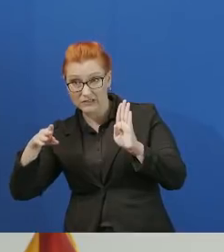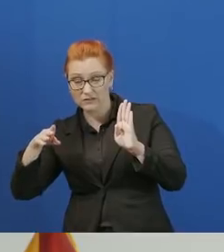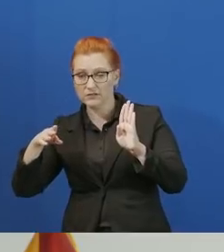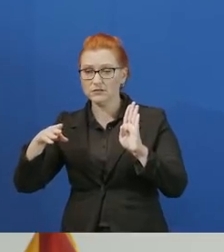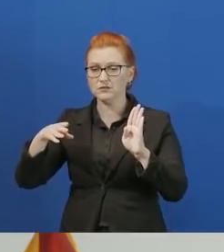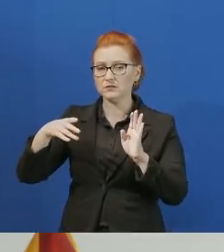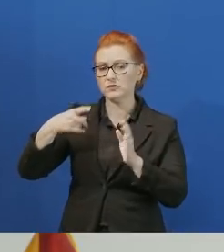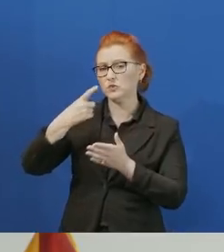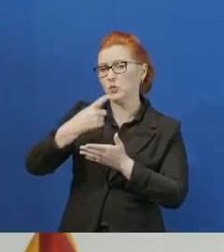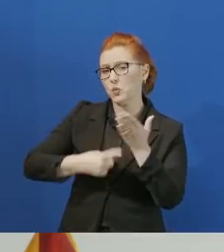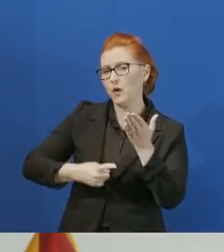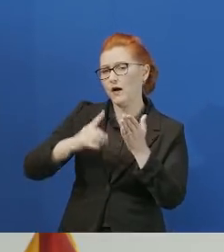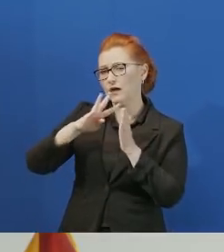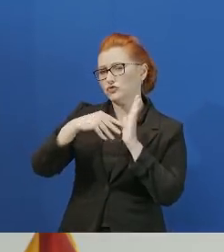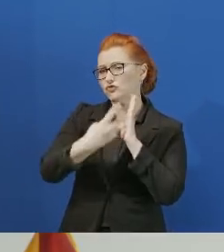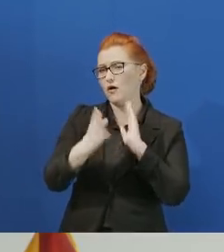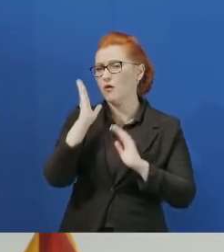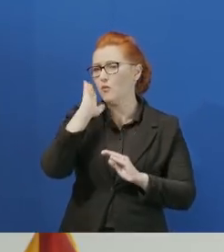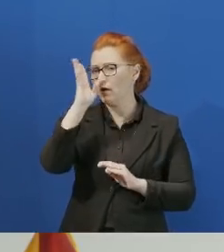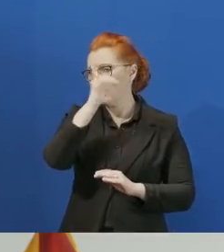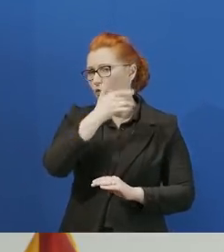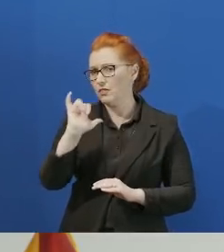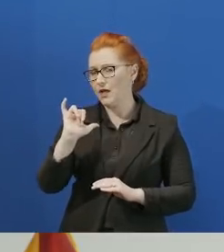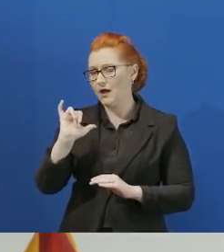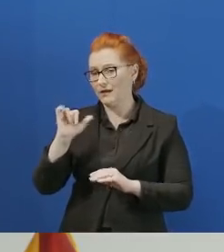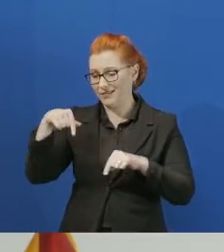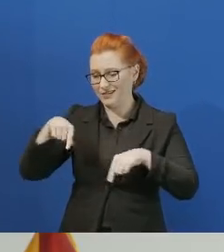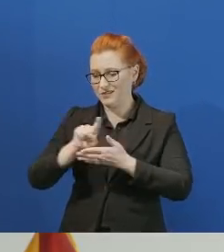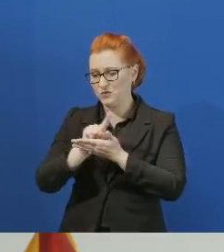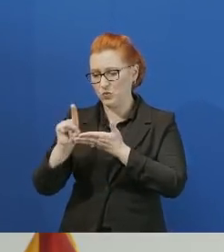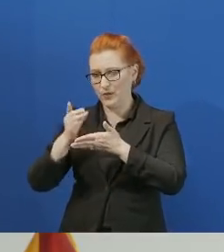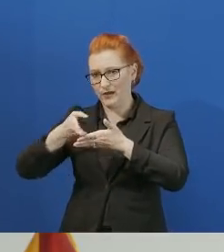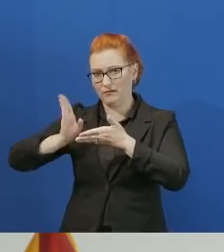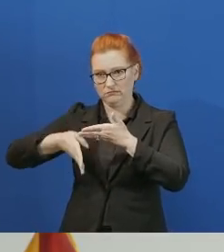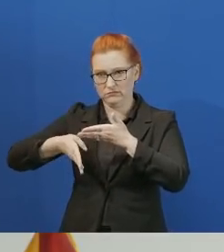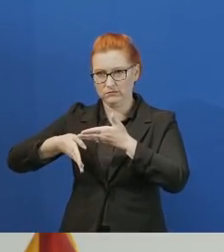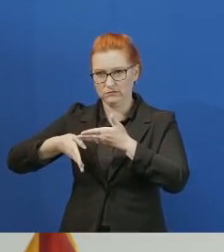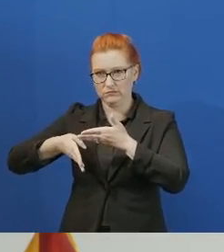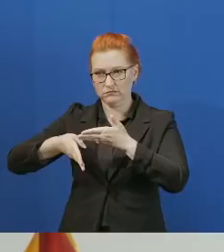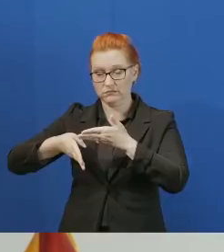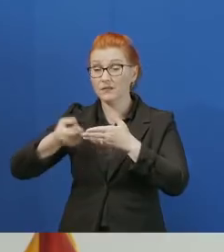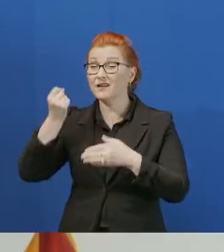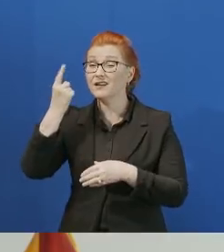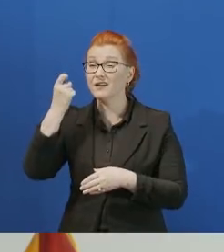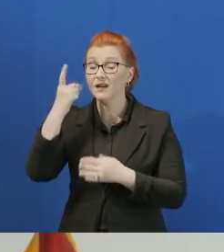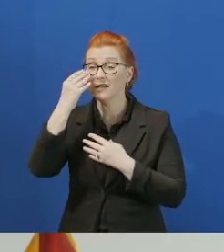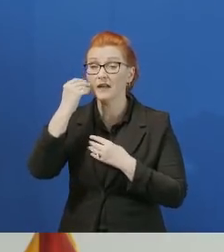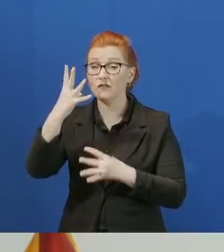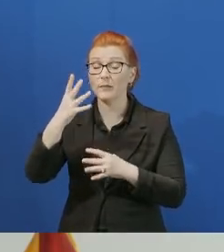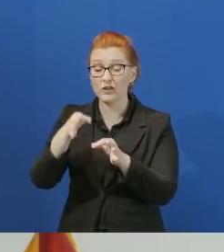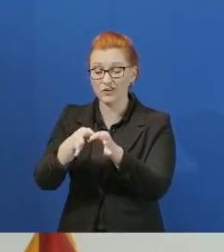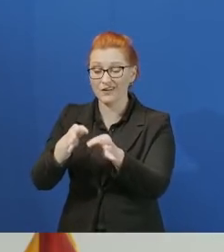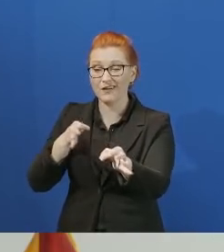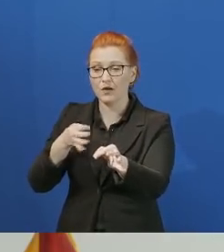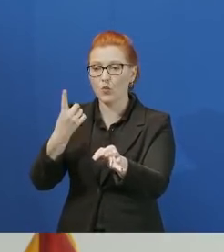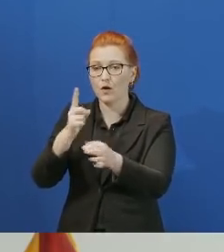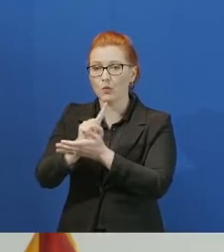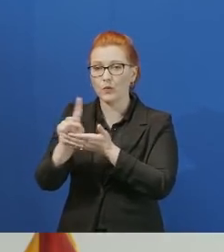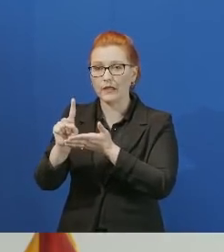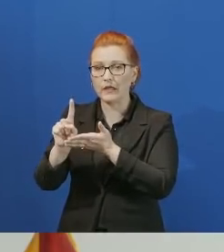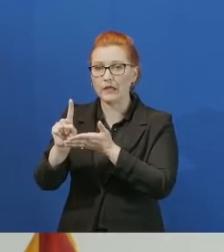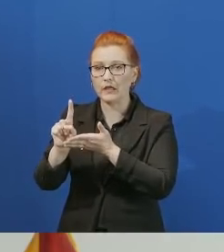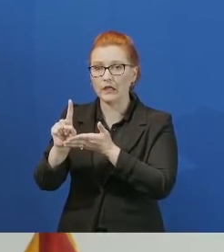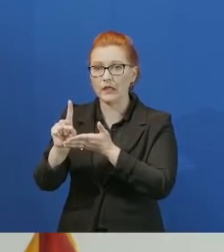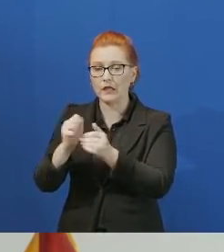week, April 26th? And again, that lags 1 week. We'll have that information on